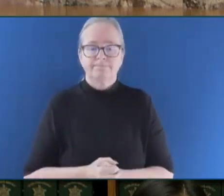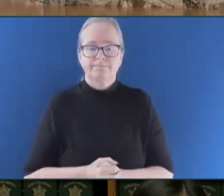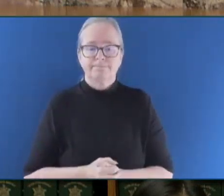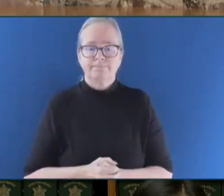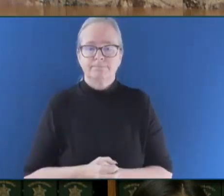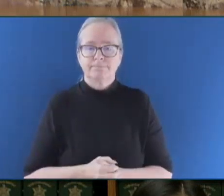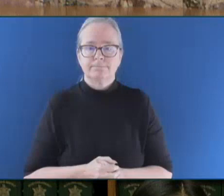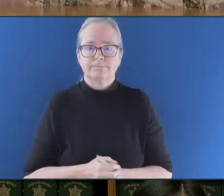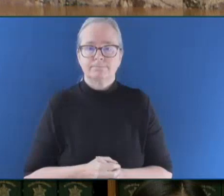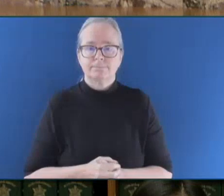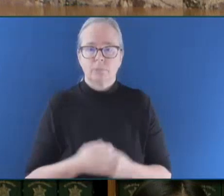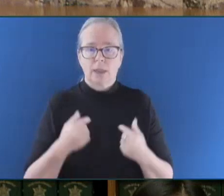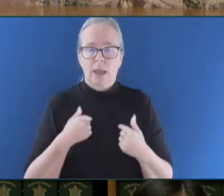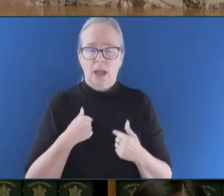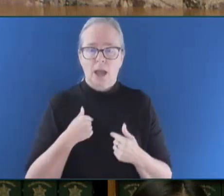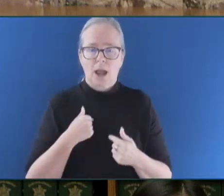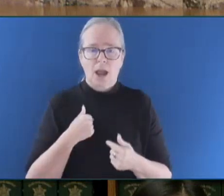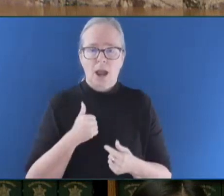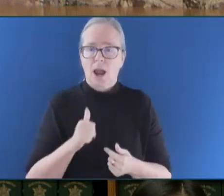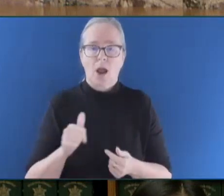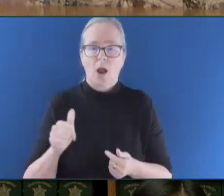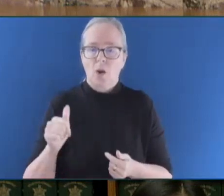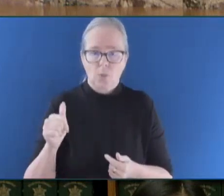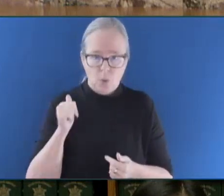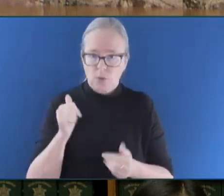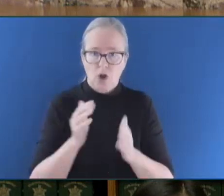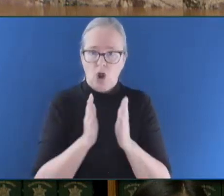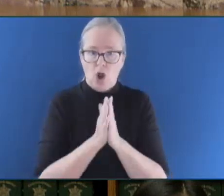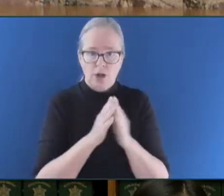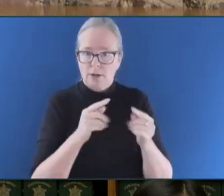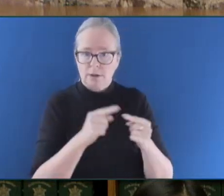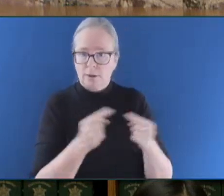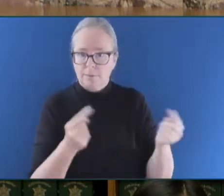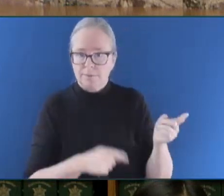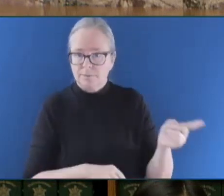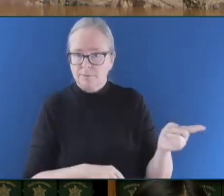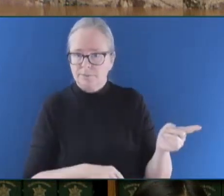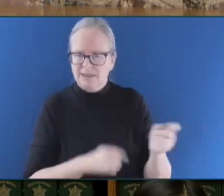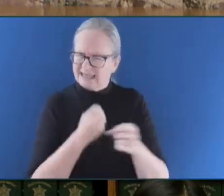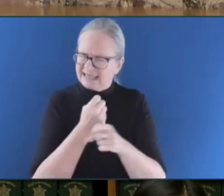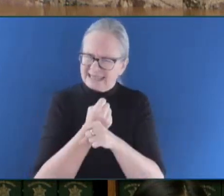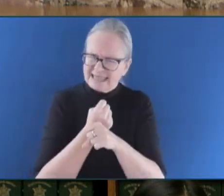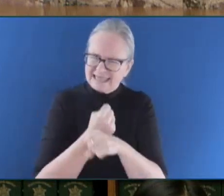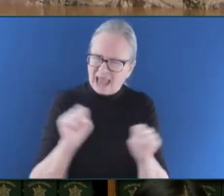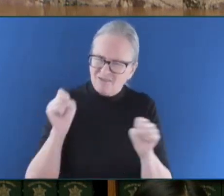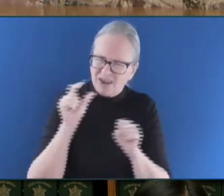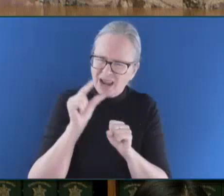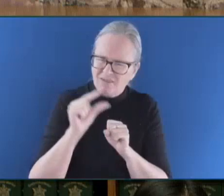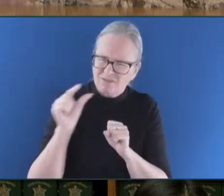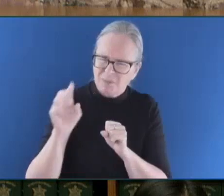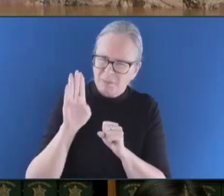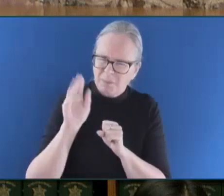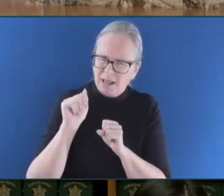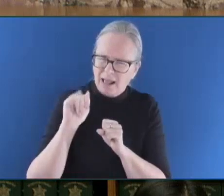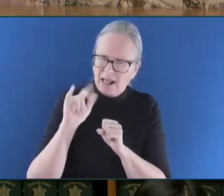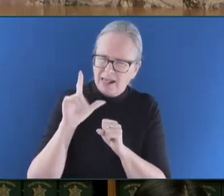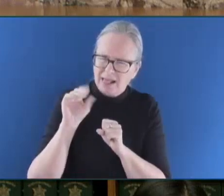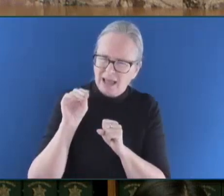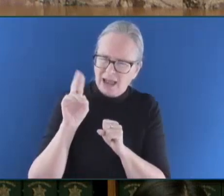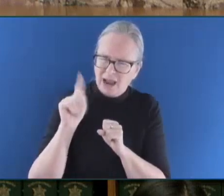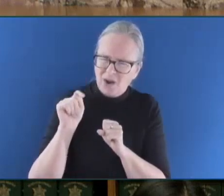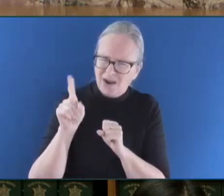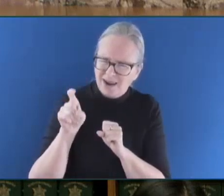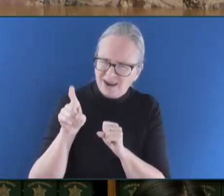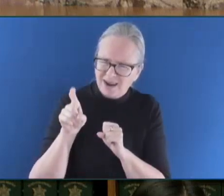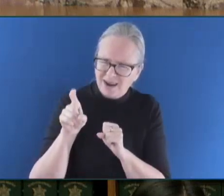do, is to bail the government out, because frankly, there's no need to bail out what is the right decision, which, Honourable Speaker, I